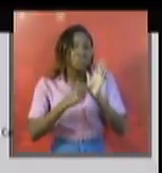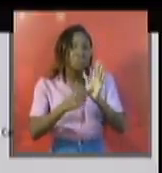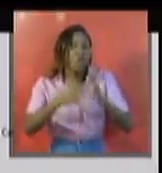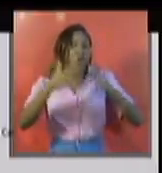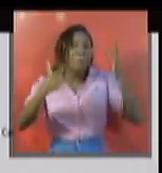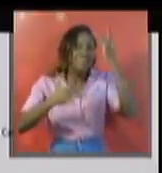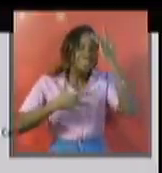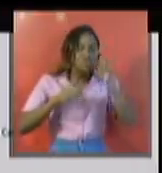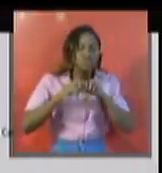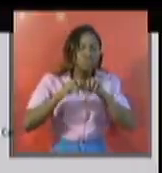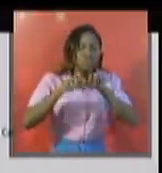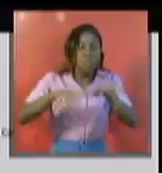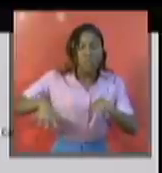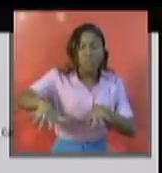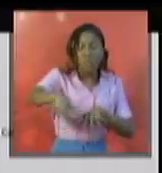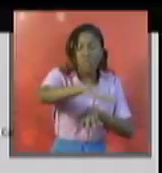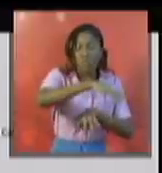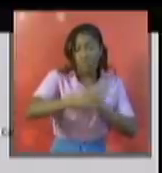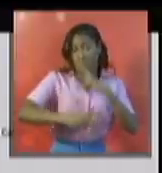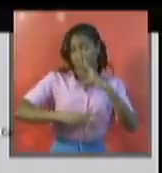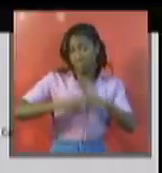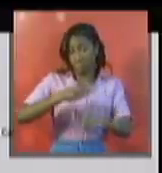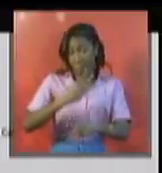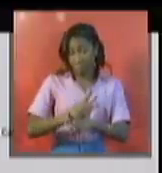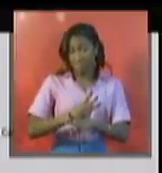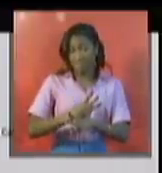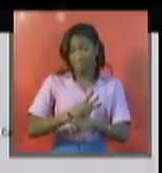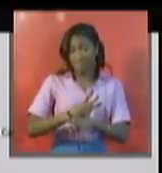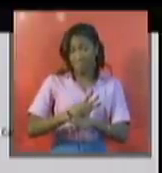we enter this exponential increase.